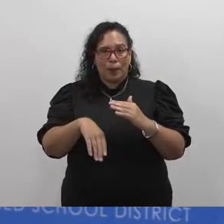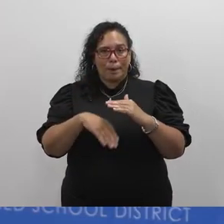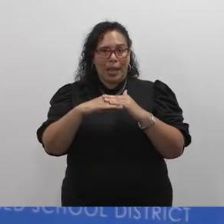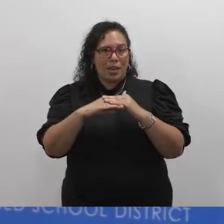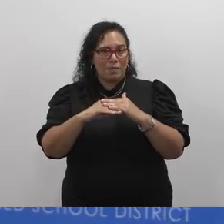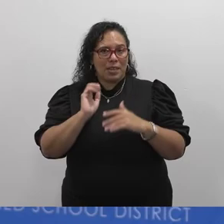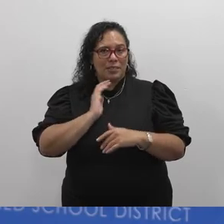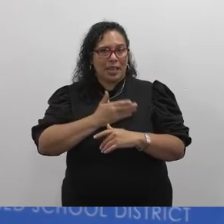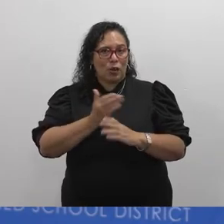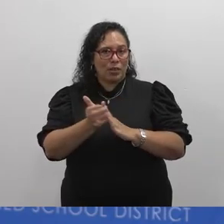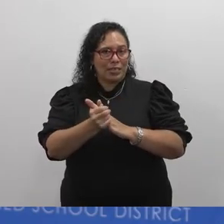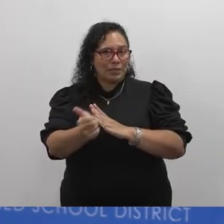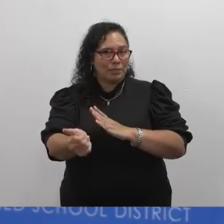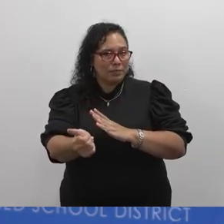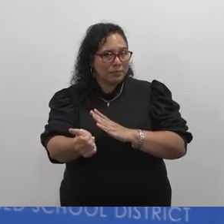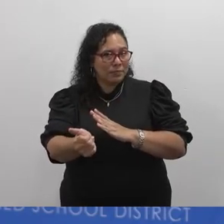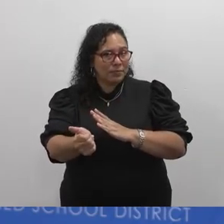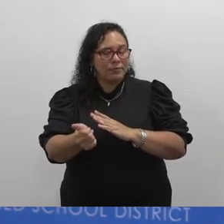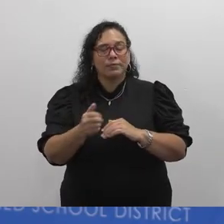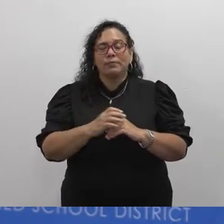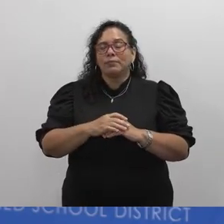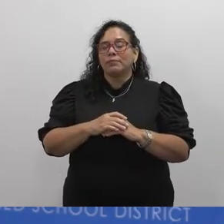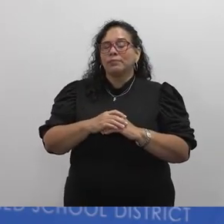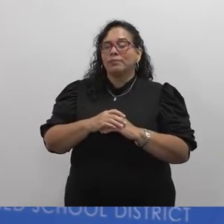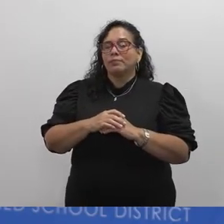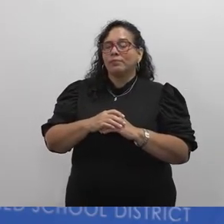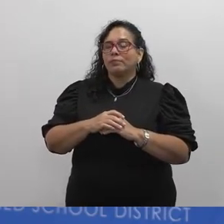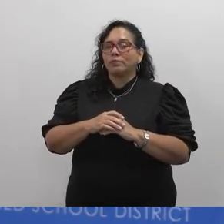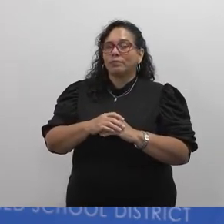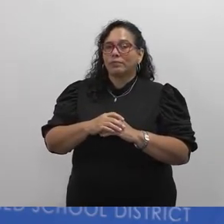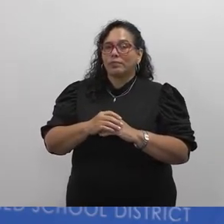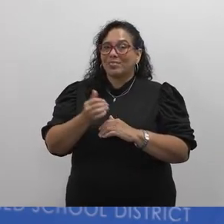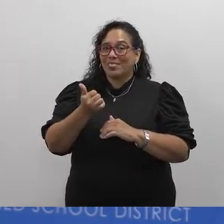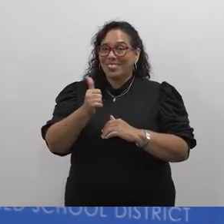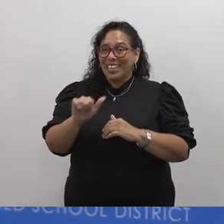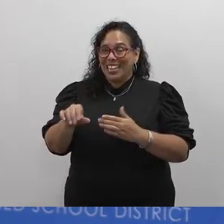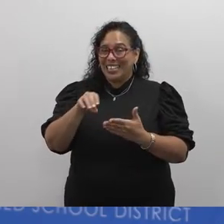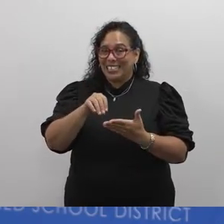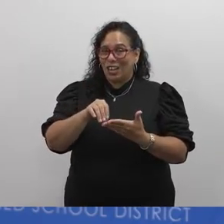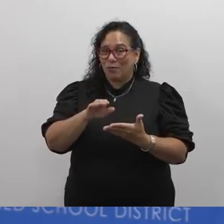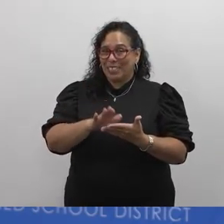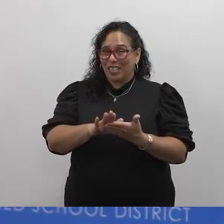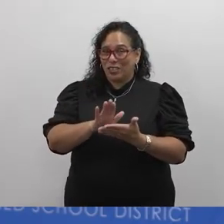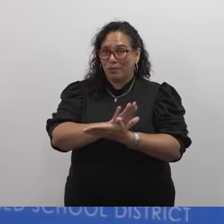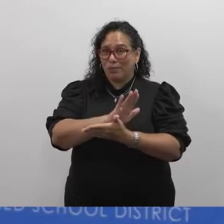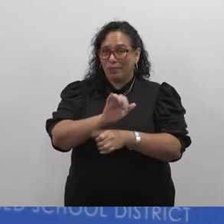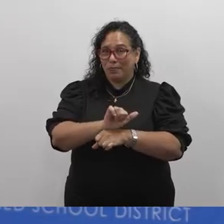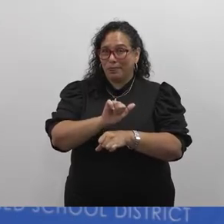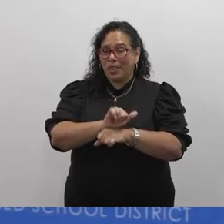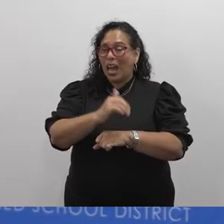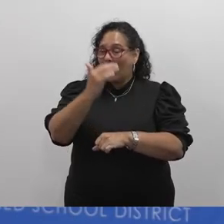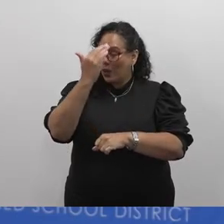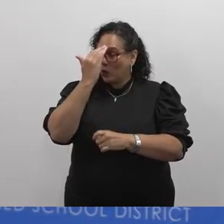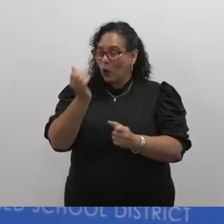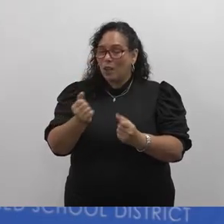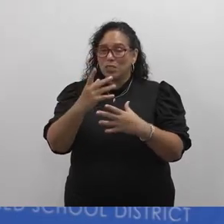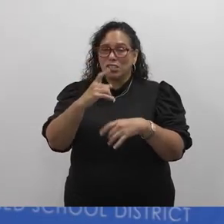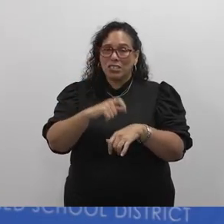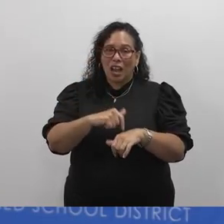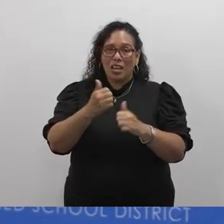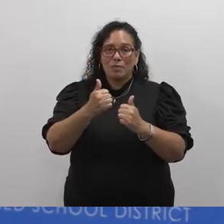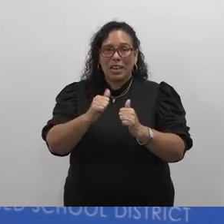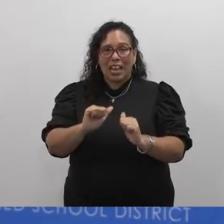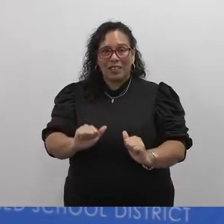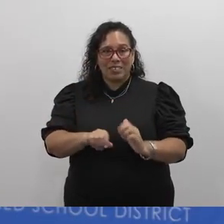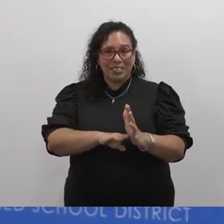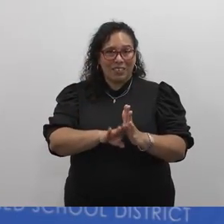our expertise and skills, but also any prepared documentation, because I know how much time and effort goes into them.